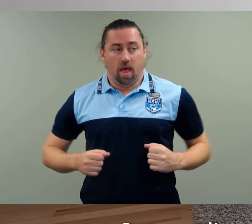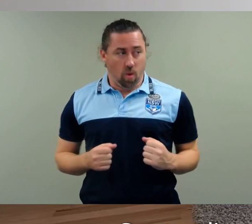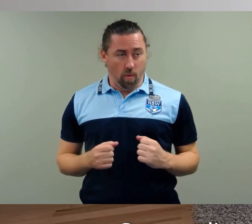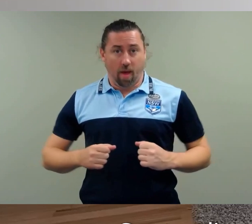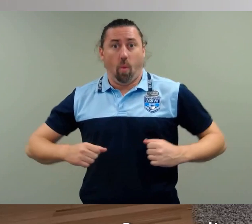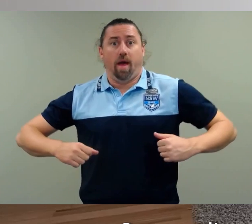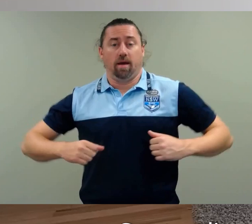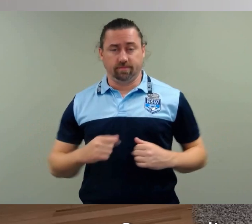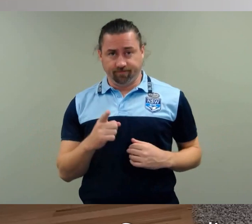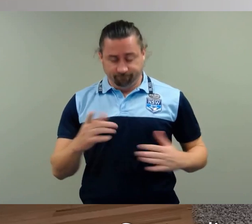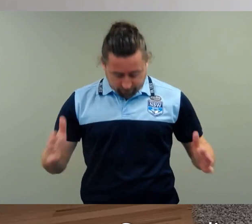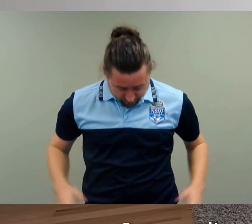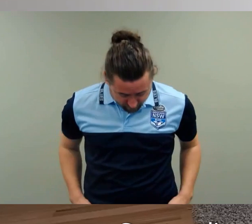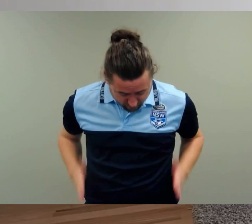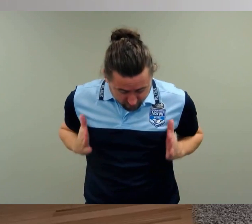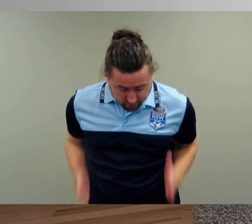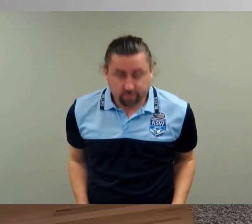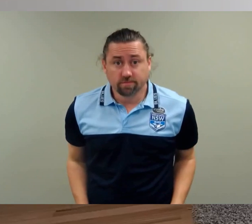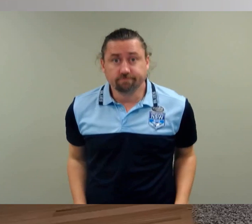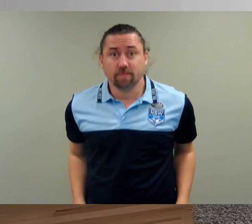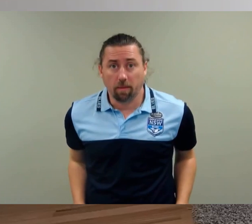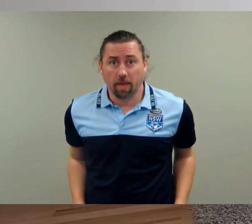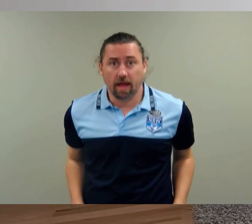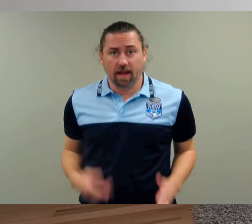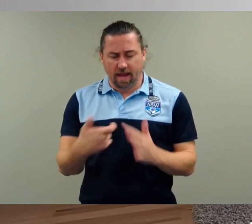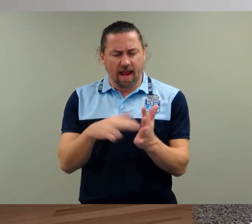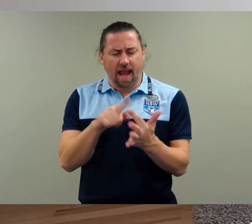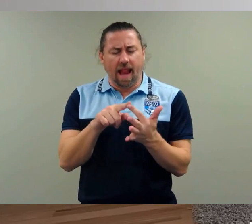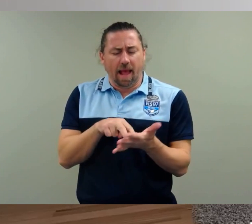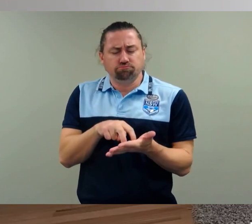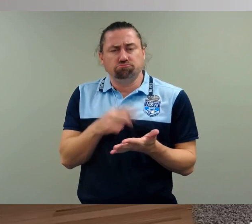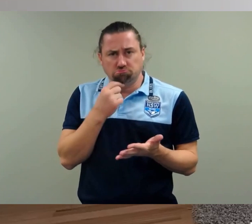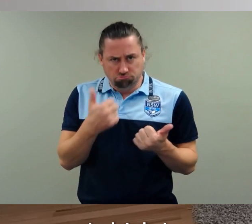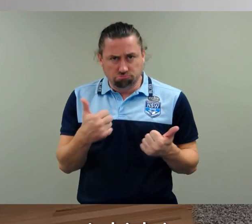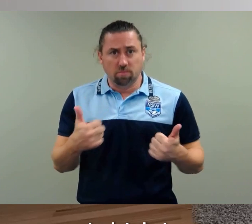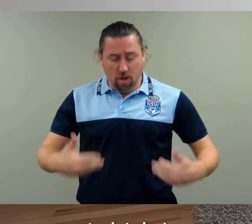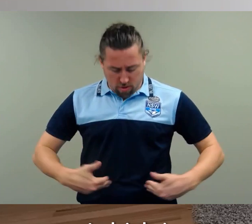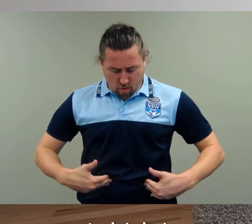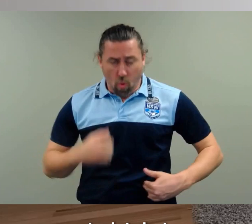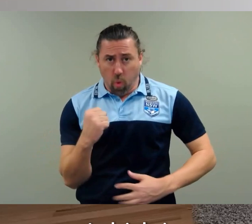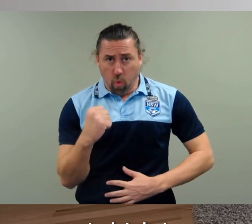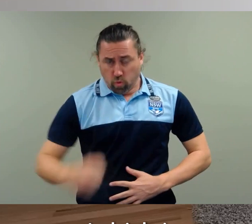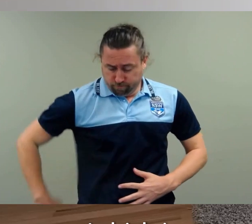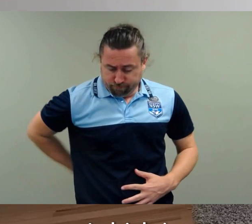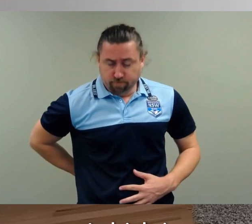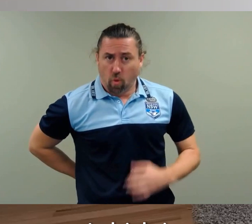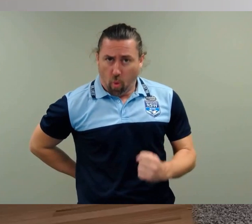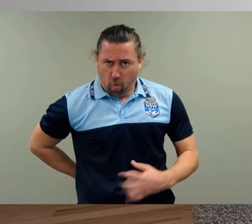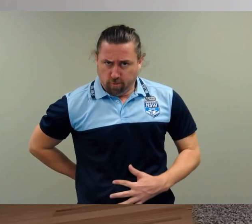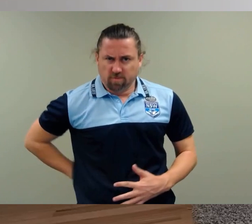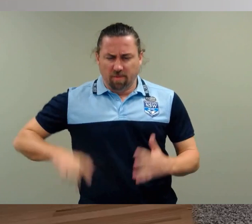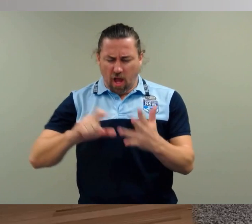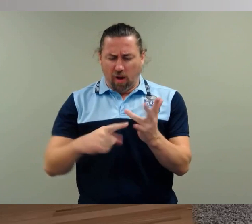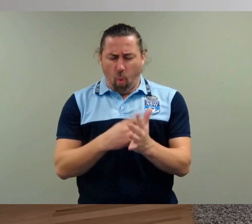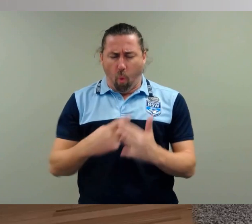stay standing with your legs hip width apart, your knees slightly bent, keeping your core, which is your abs and your lower back muscles,